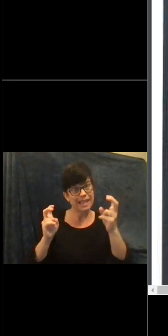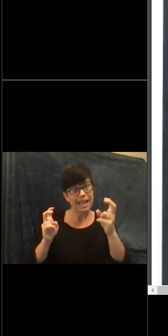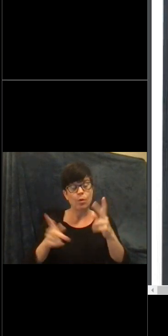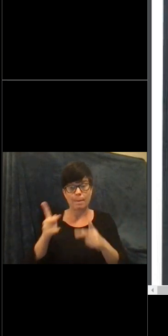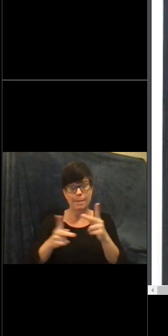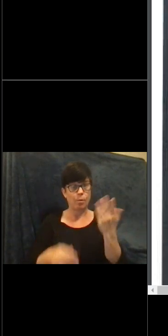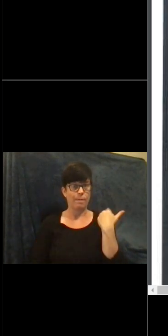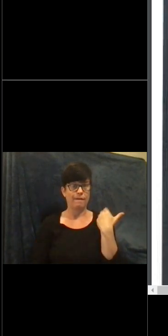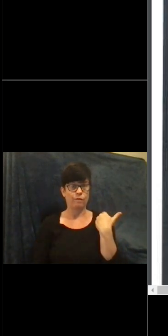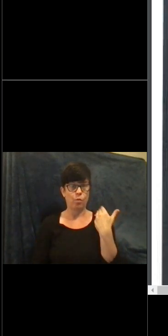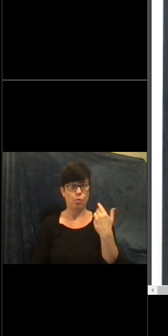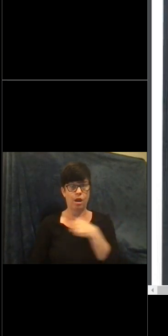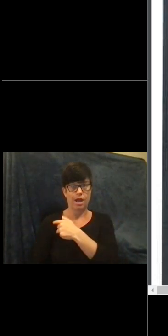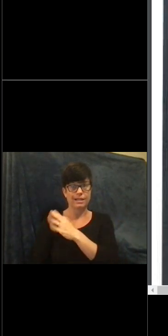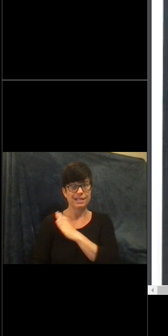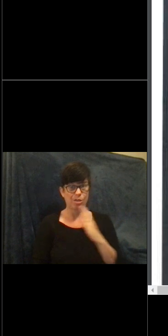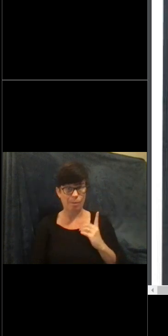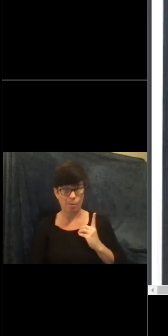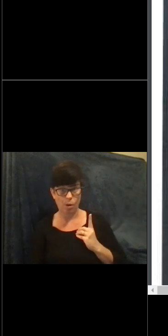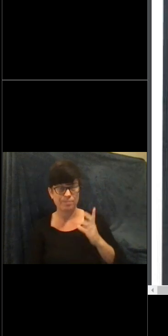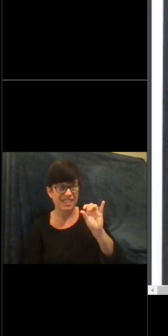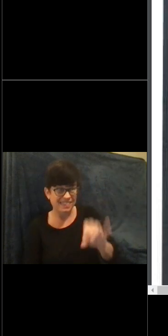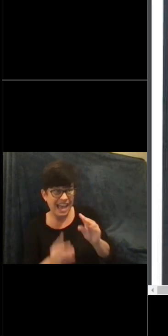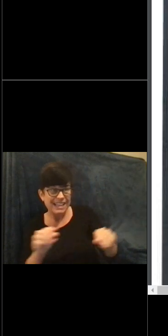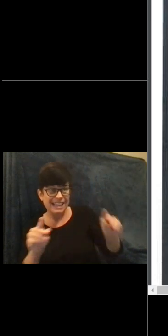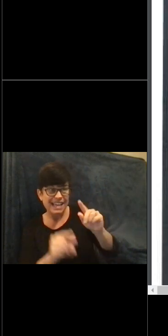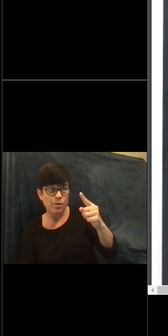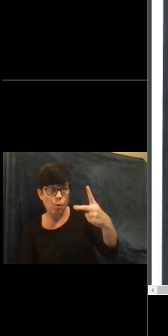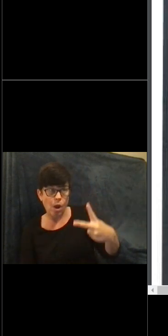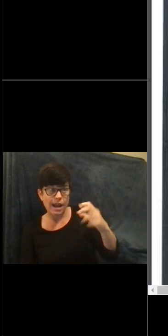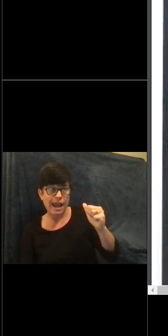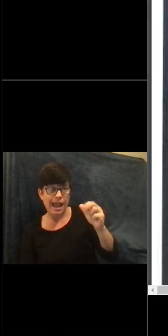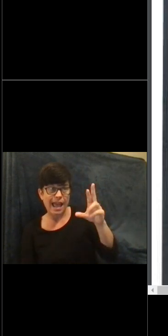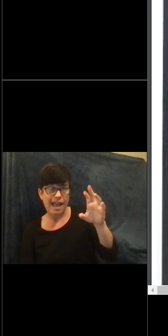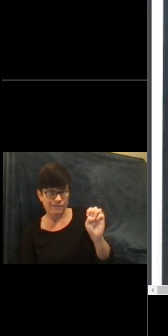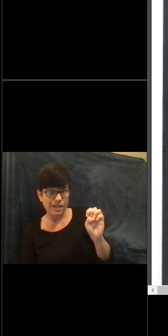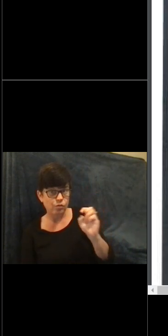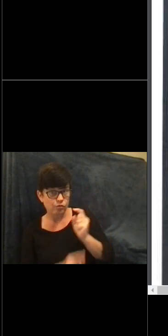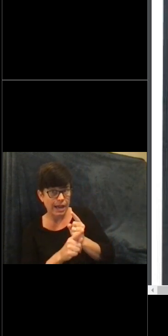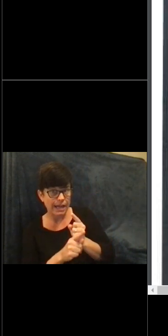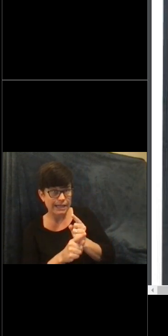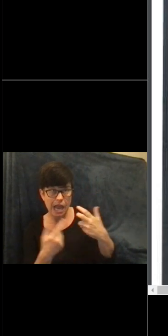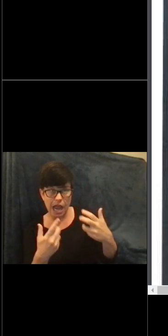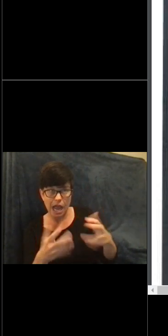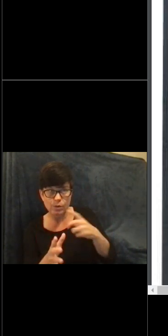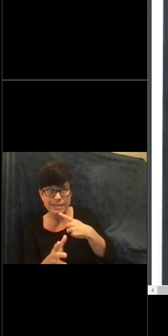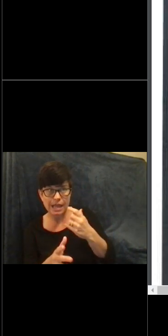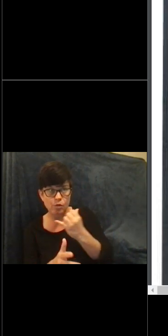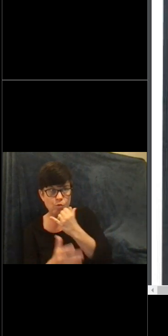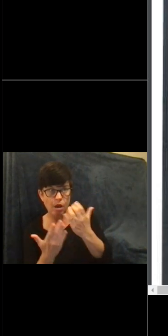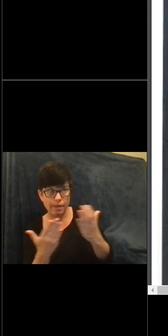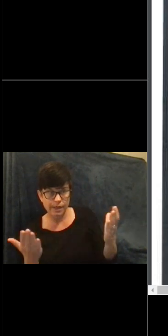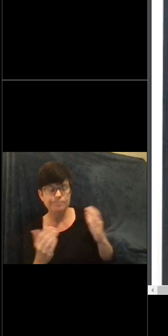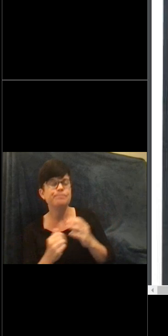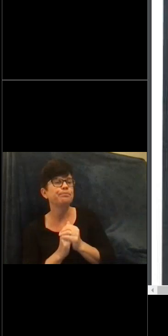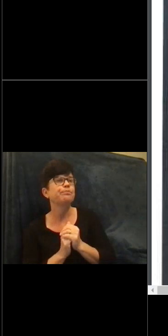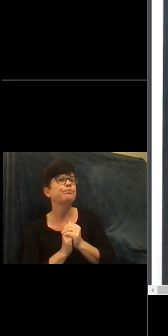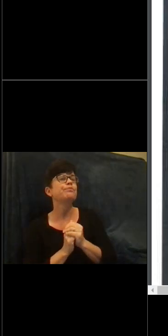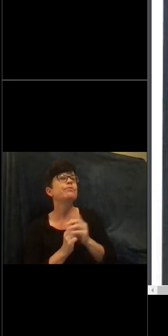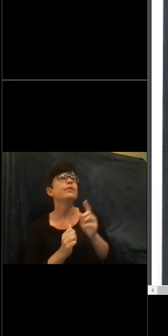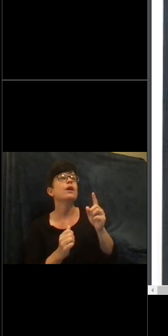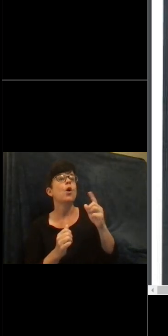land is, again, half an acre, right? I don't want to misspeak, half an acre. And we provided